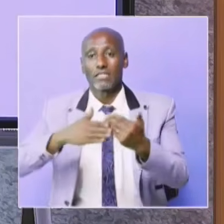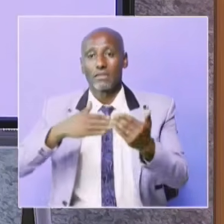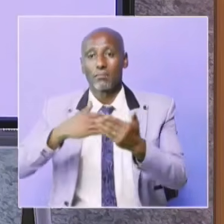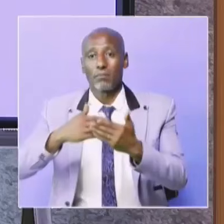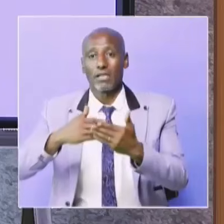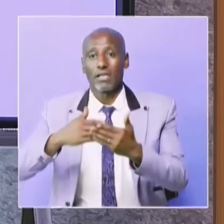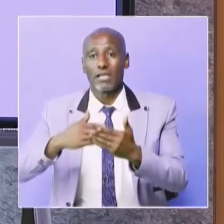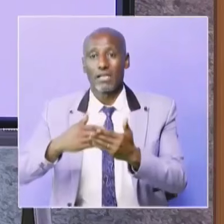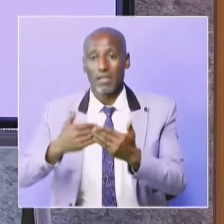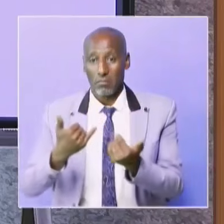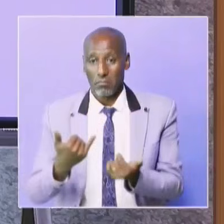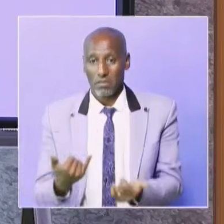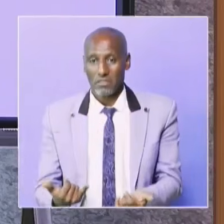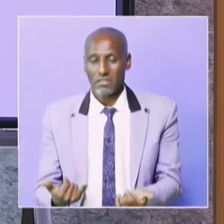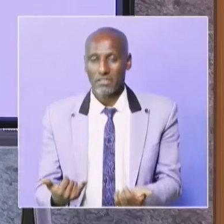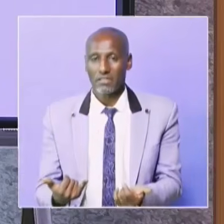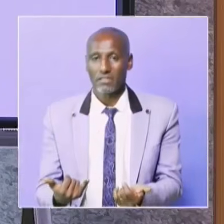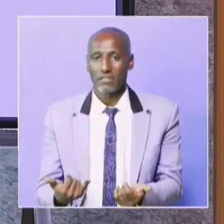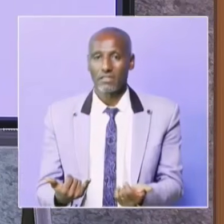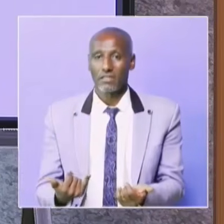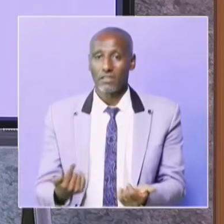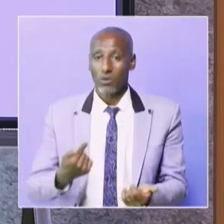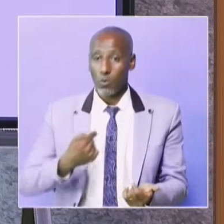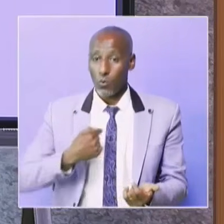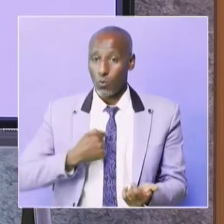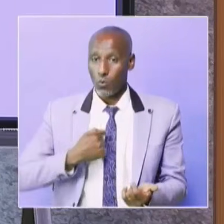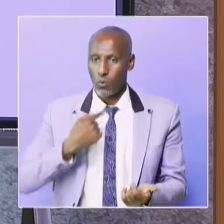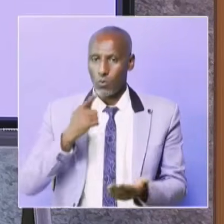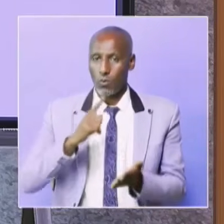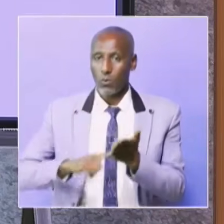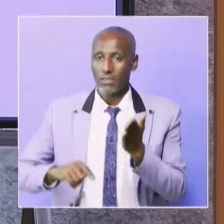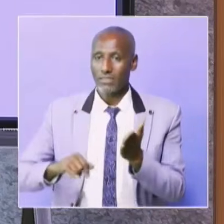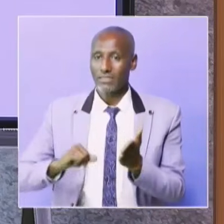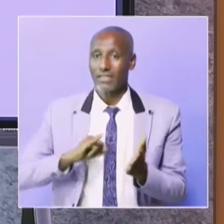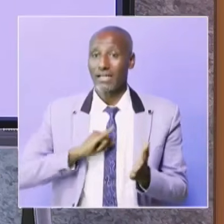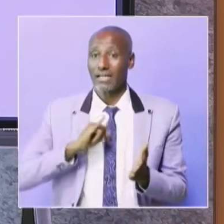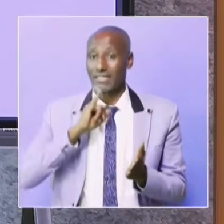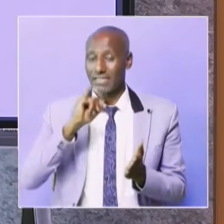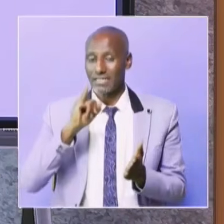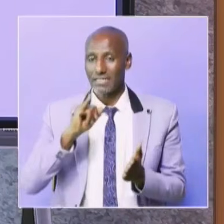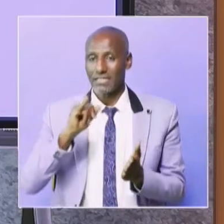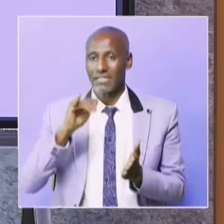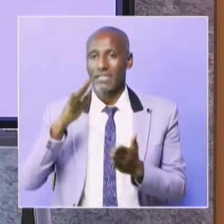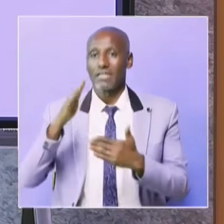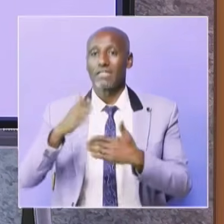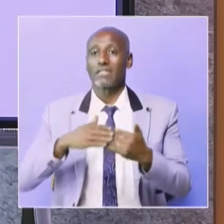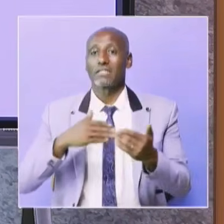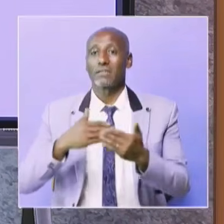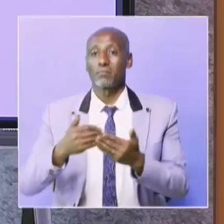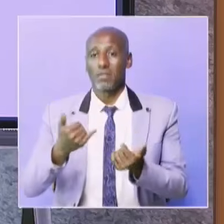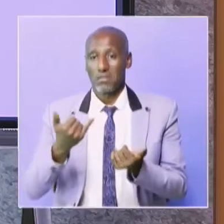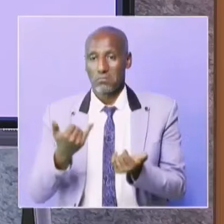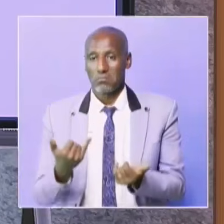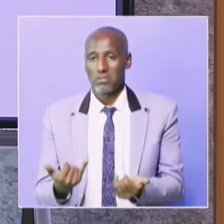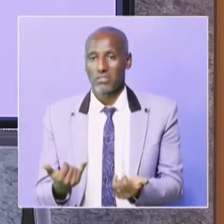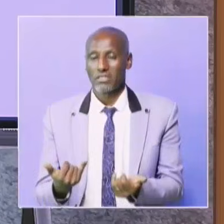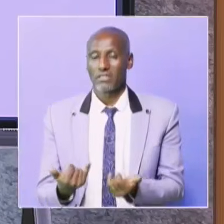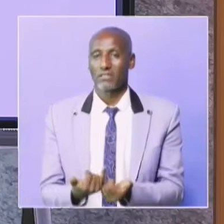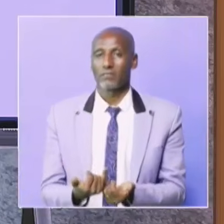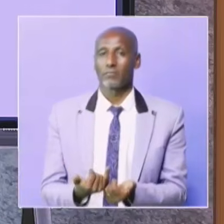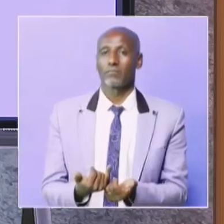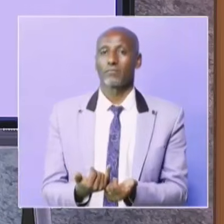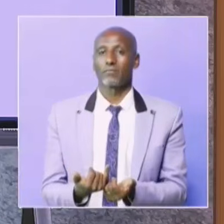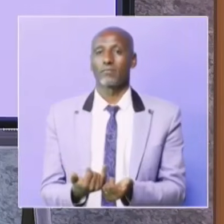present. All right? What do I say? Simple present. That is our today's lesson. I'm sure you'll find